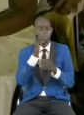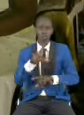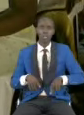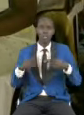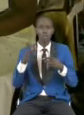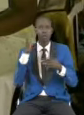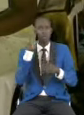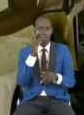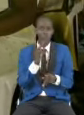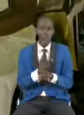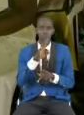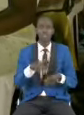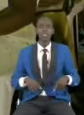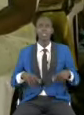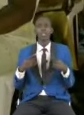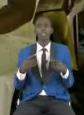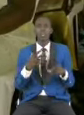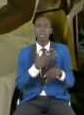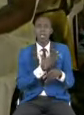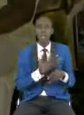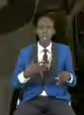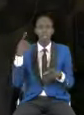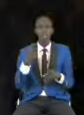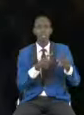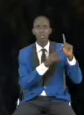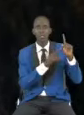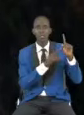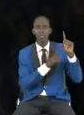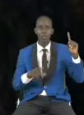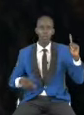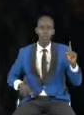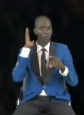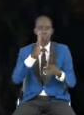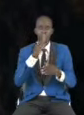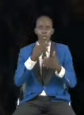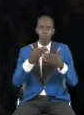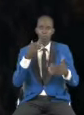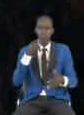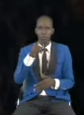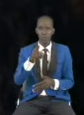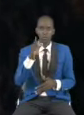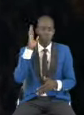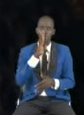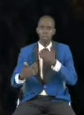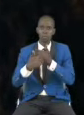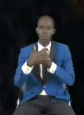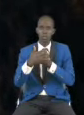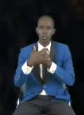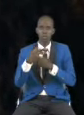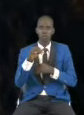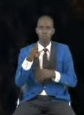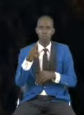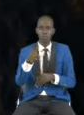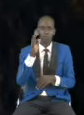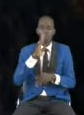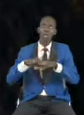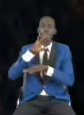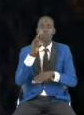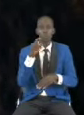your life. And the Lord, he'll be before you. He'll be behind you. He'll be above you. He'll